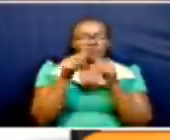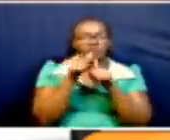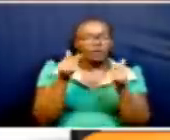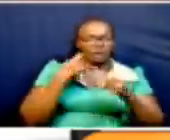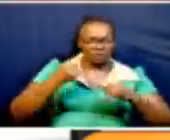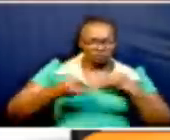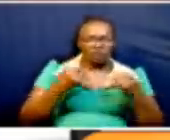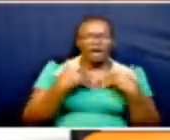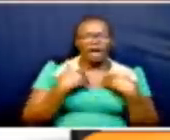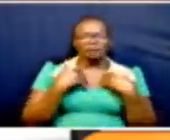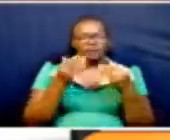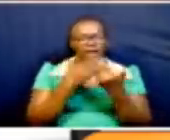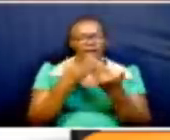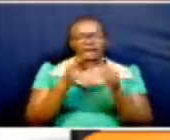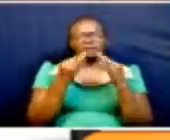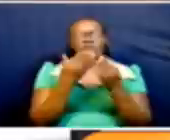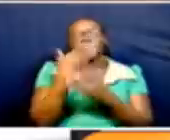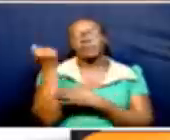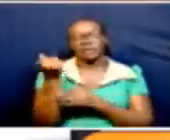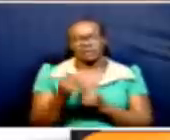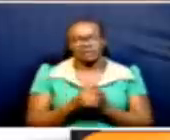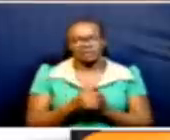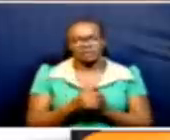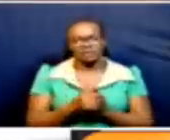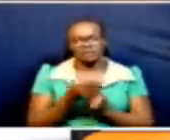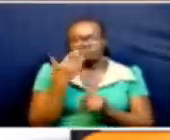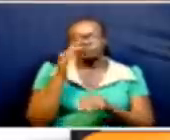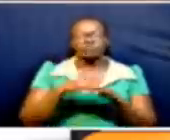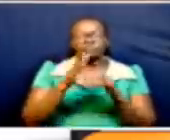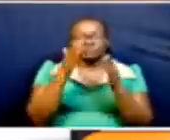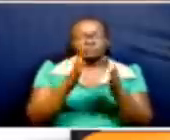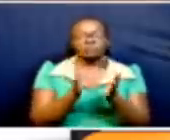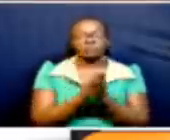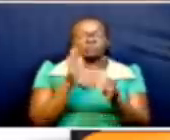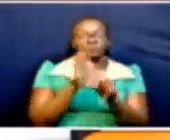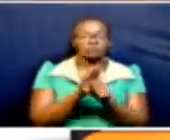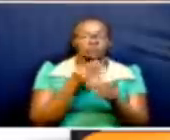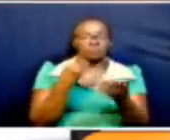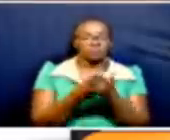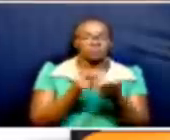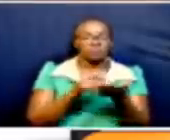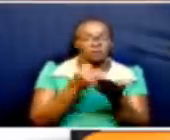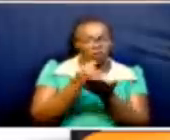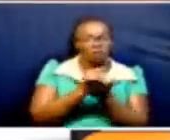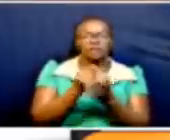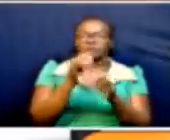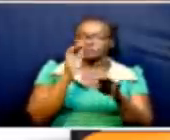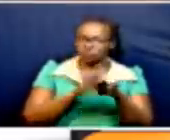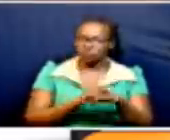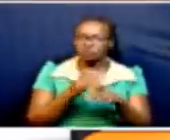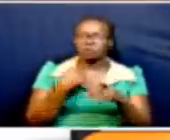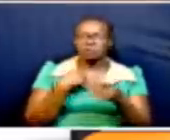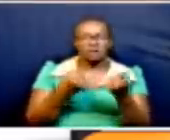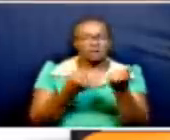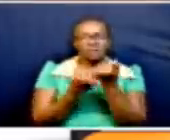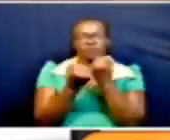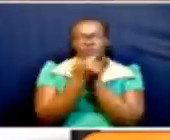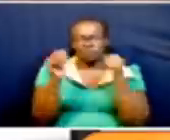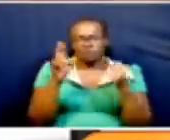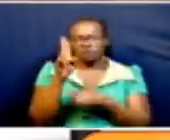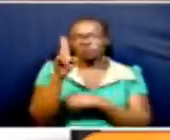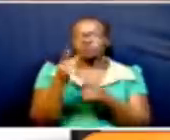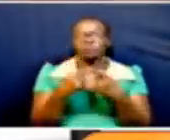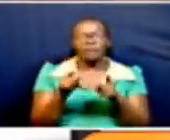watoto wake more than somebody with a billion. So audit, it's a good idea. I agree with the president, it is a good idea, but you're